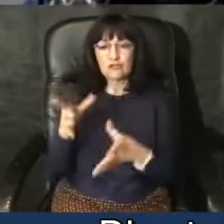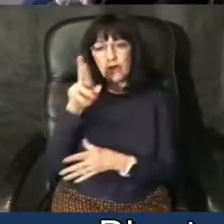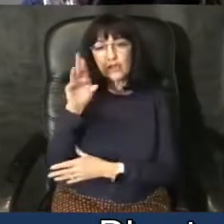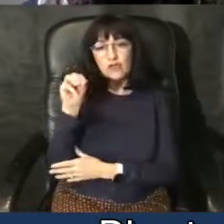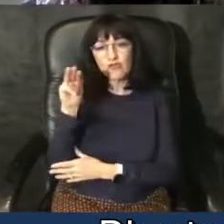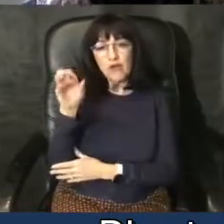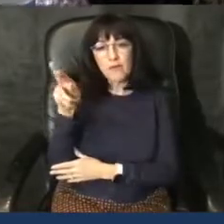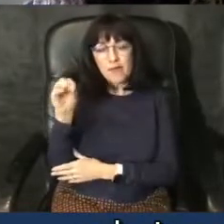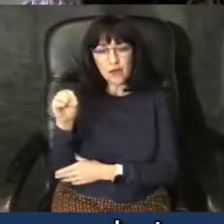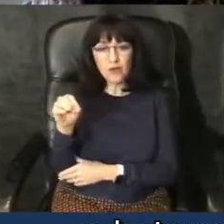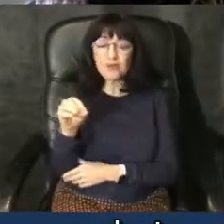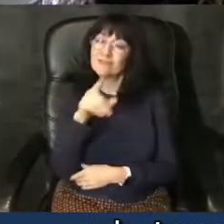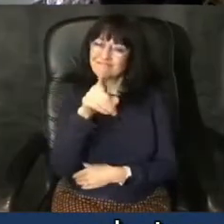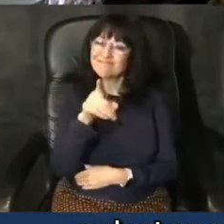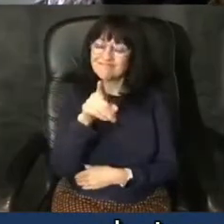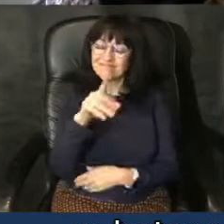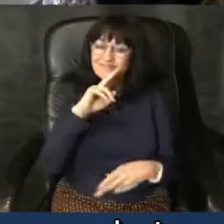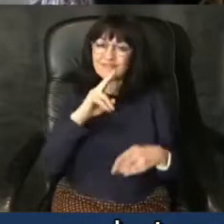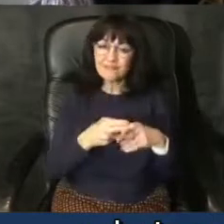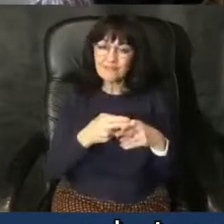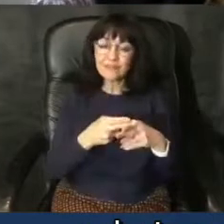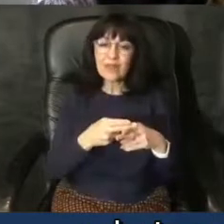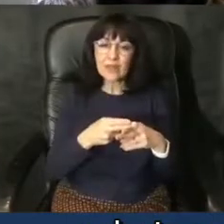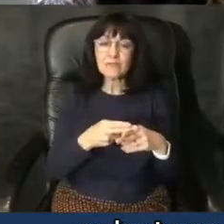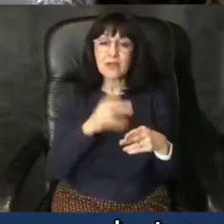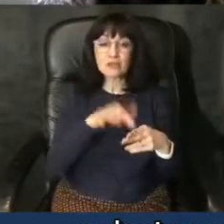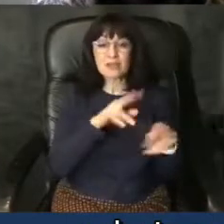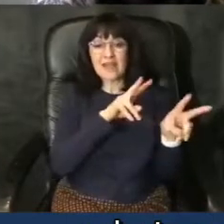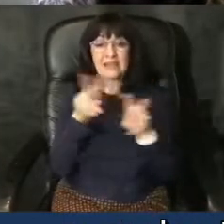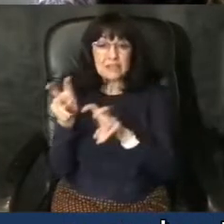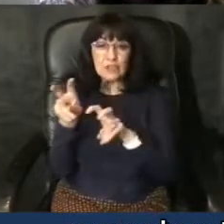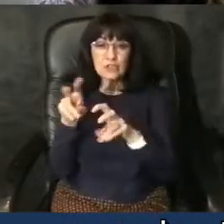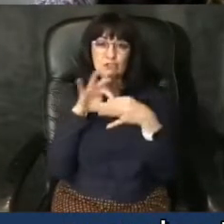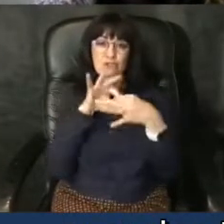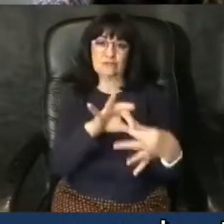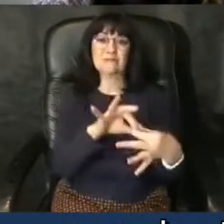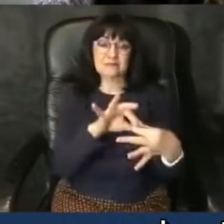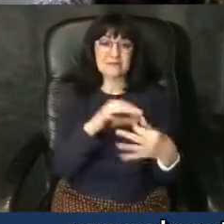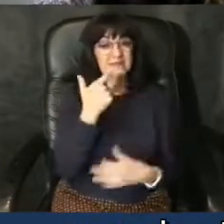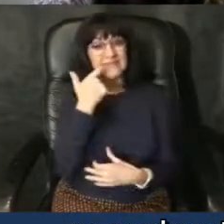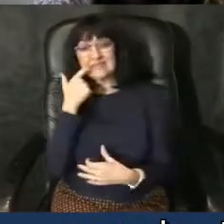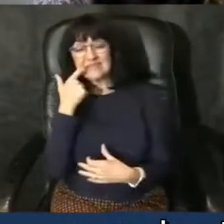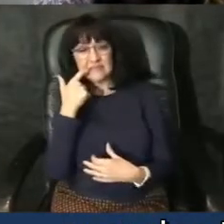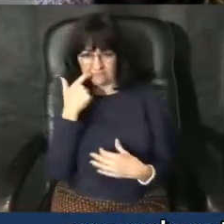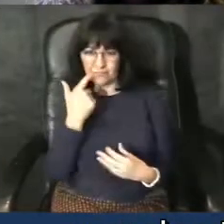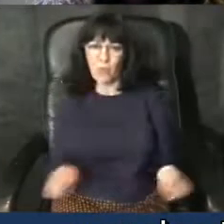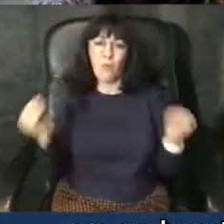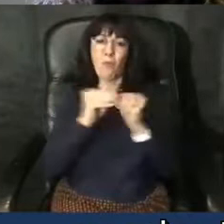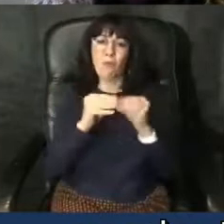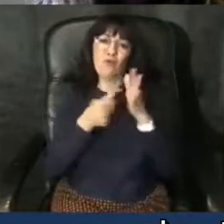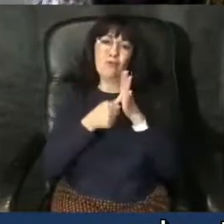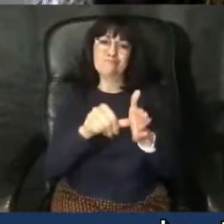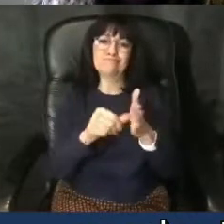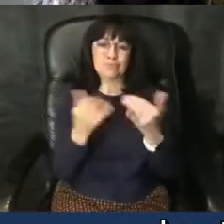the issues around substance use disorder and mental health have never been more pressing than they are today with our